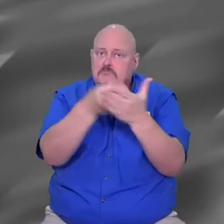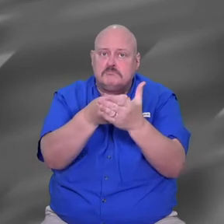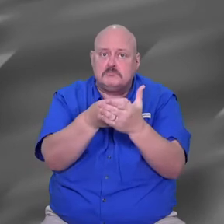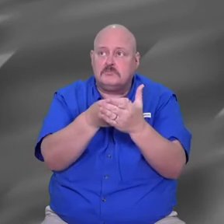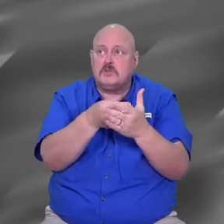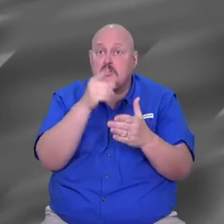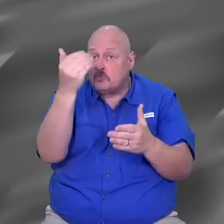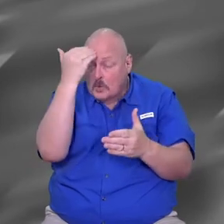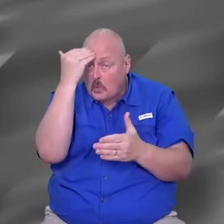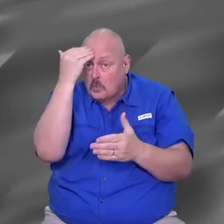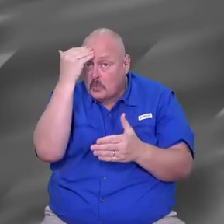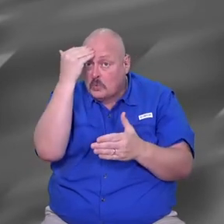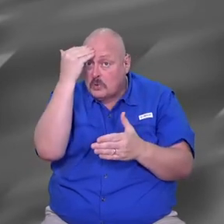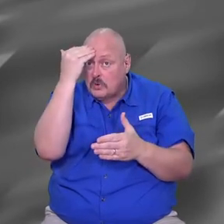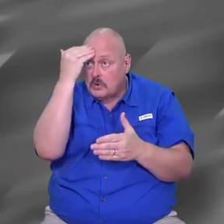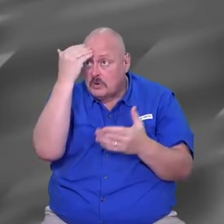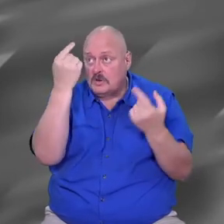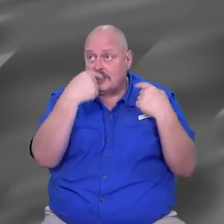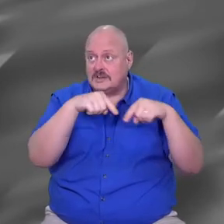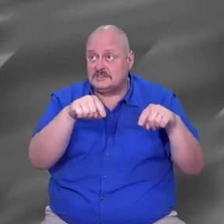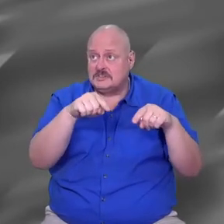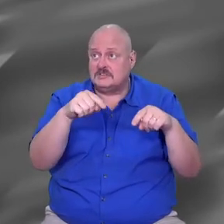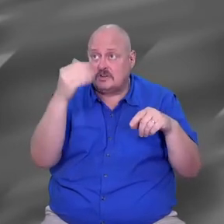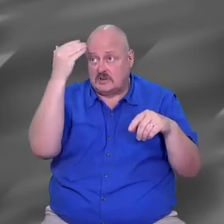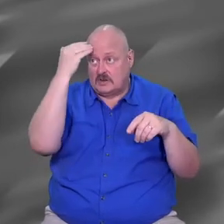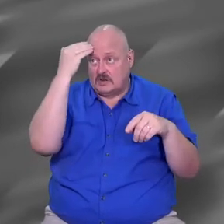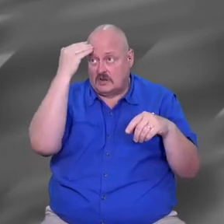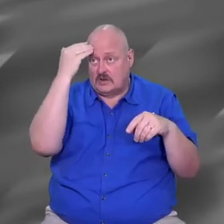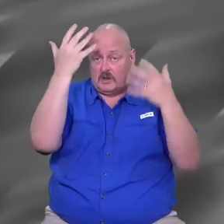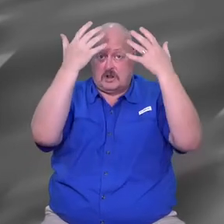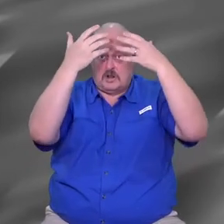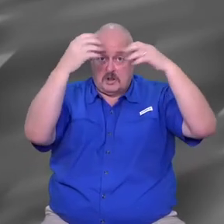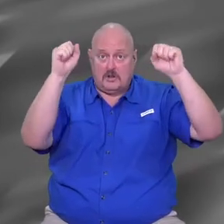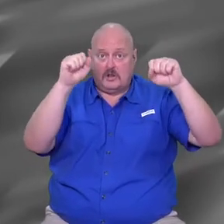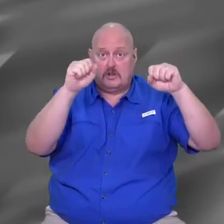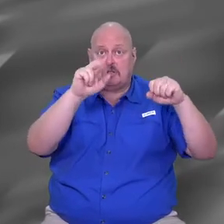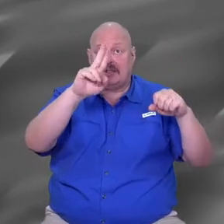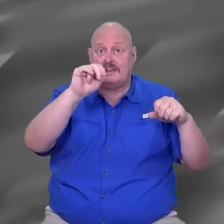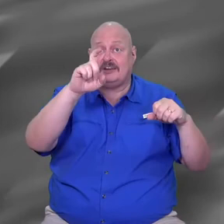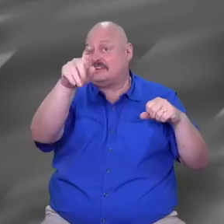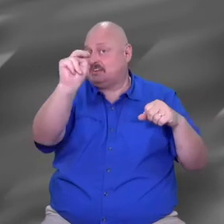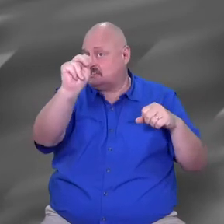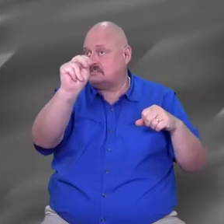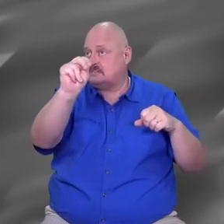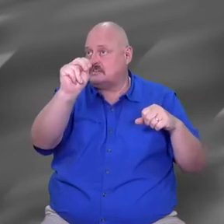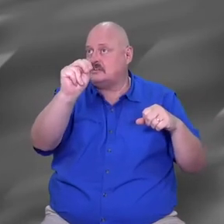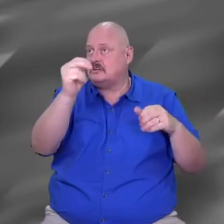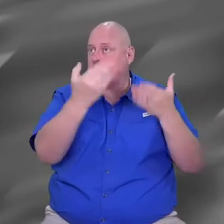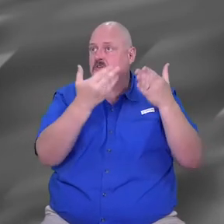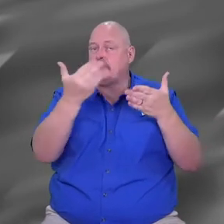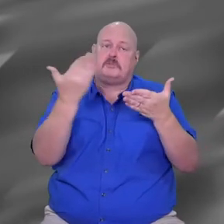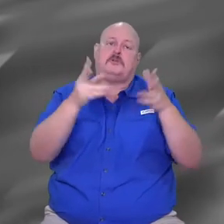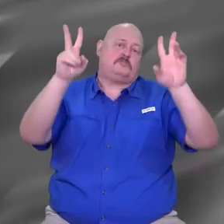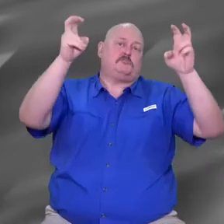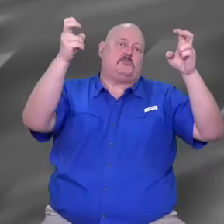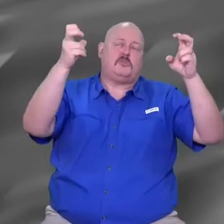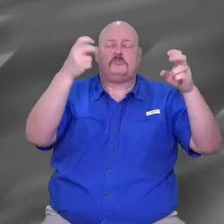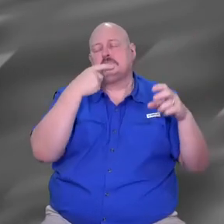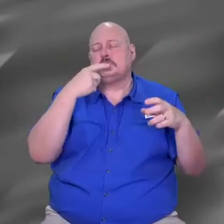do know, since what we might call the presidency of Richard Nixon, what we might call his presidency, let me say